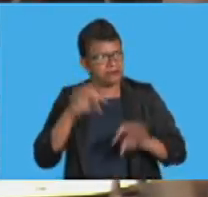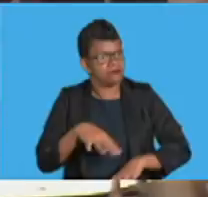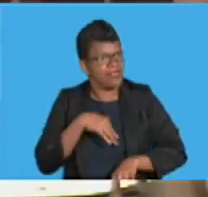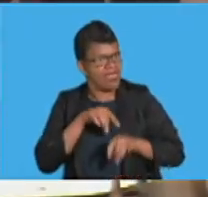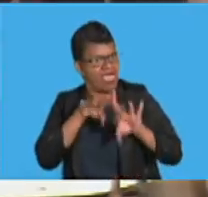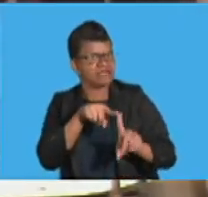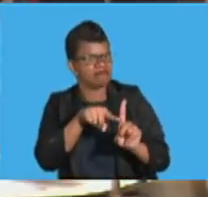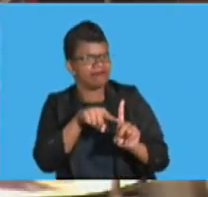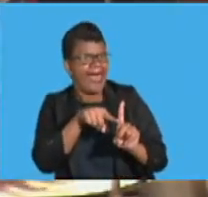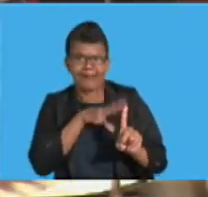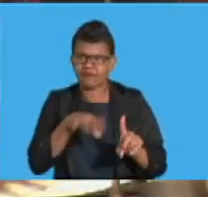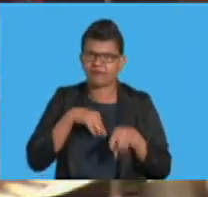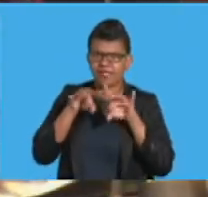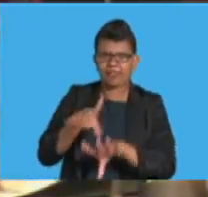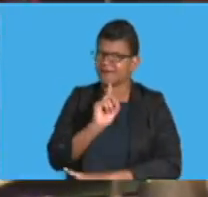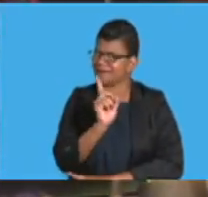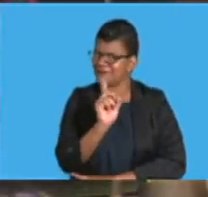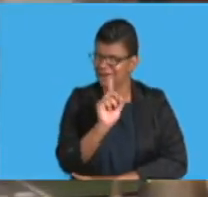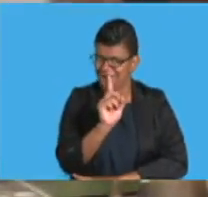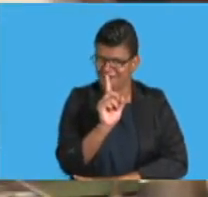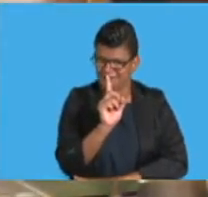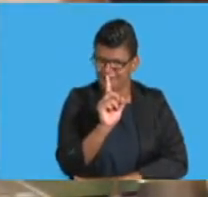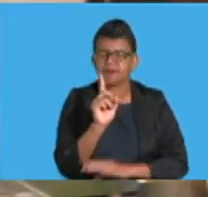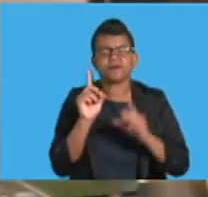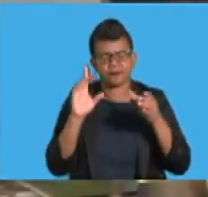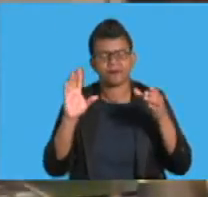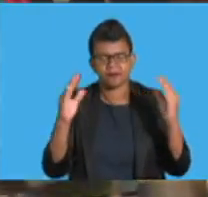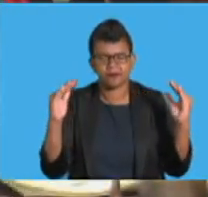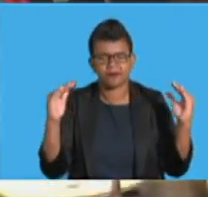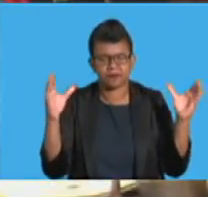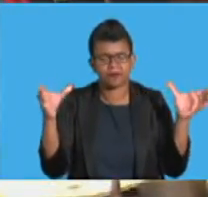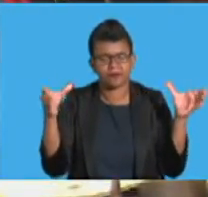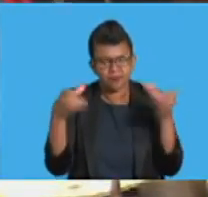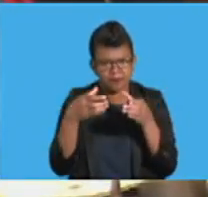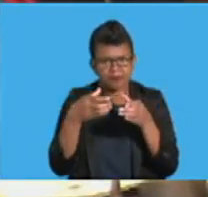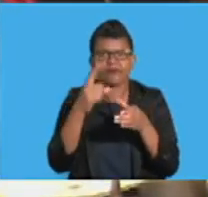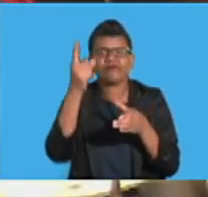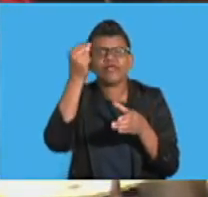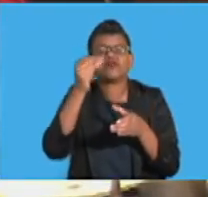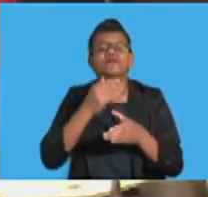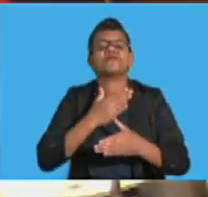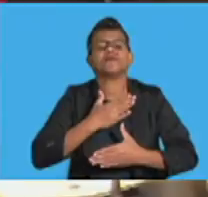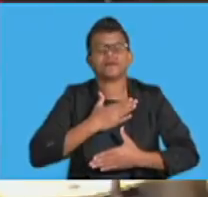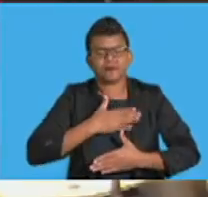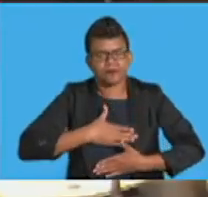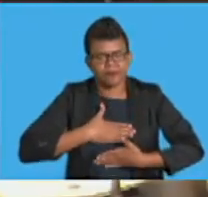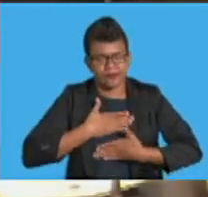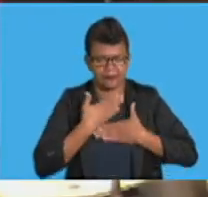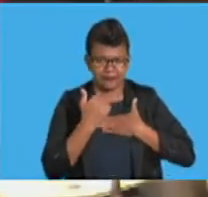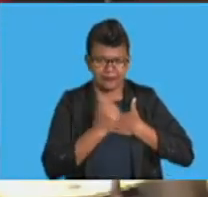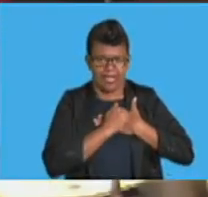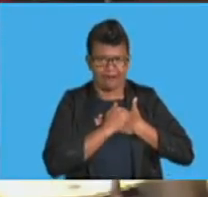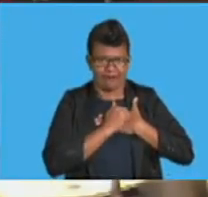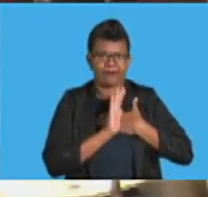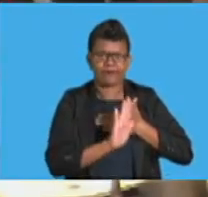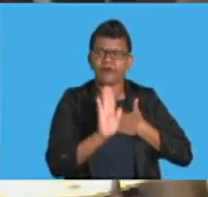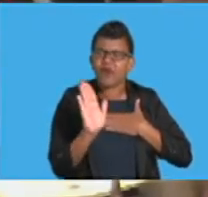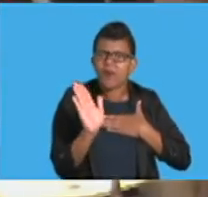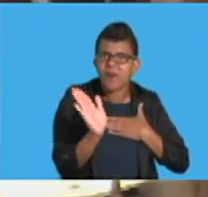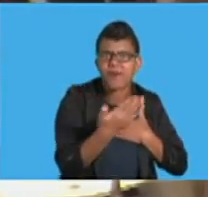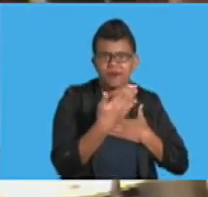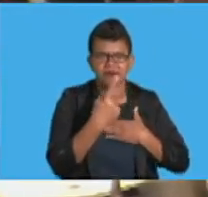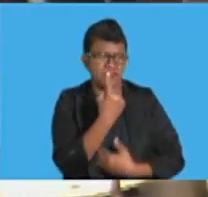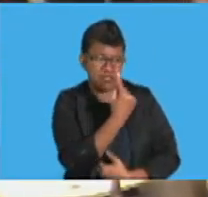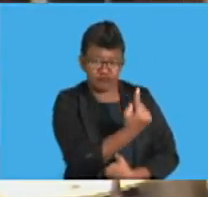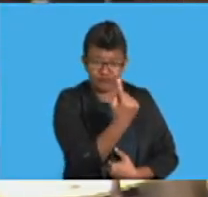work towards creating a Fiji where every Fijian feels safe. Let us work towards a Fiji where every child has a gleam of hope